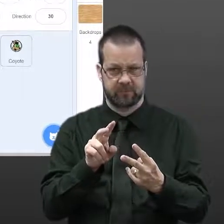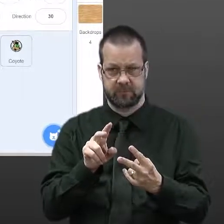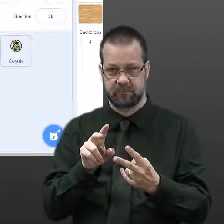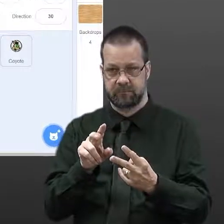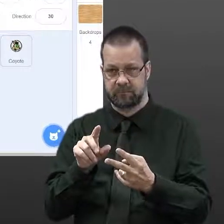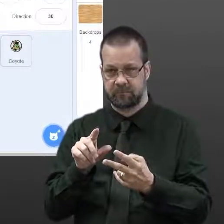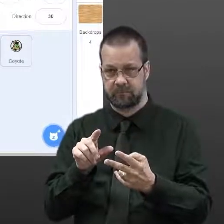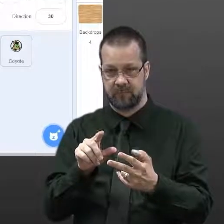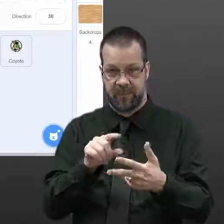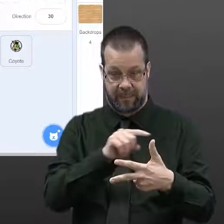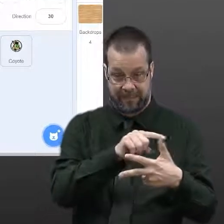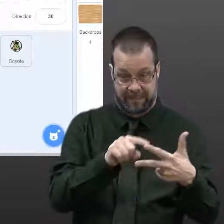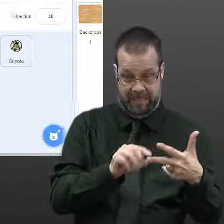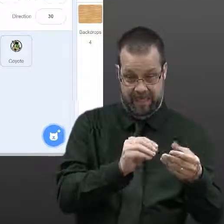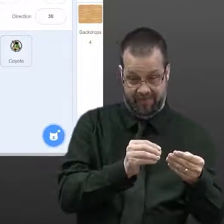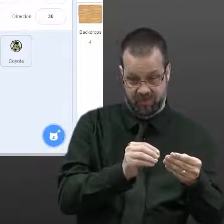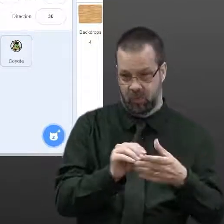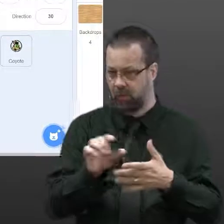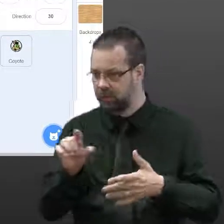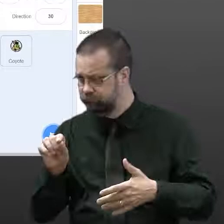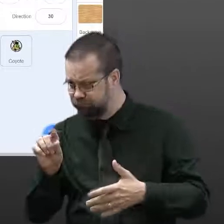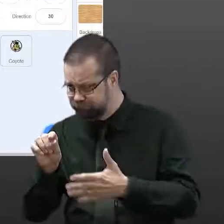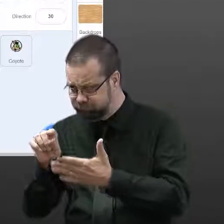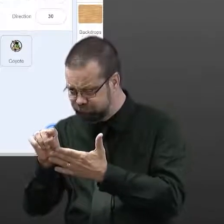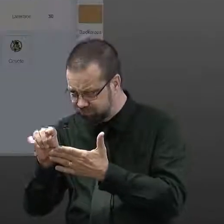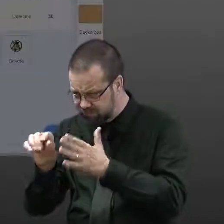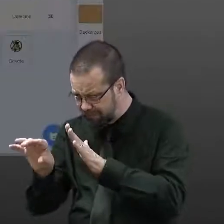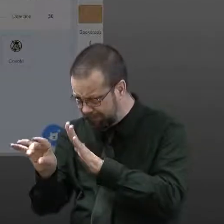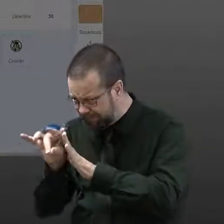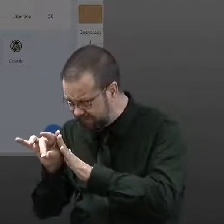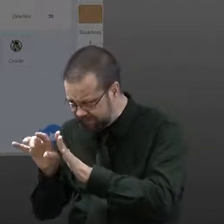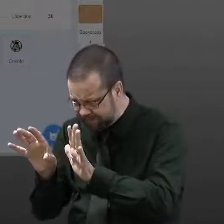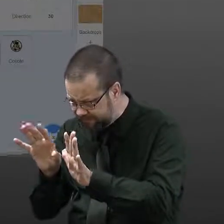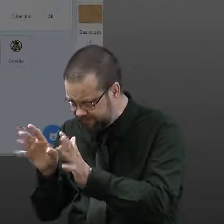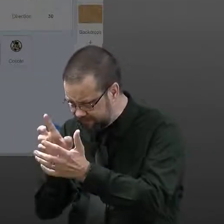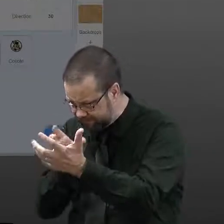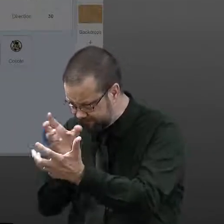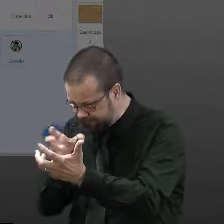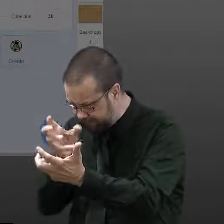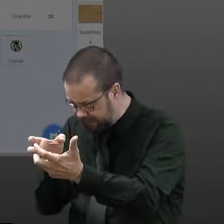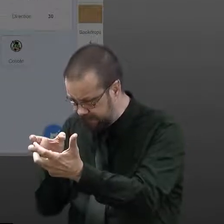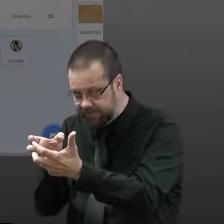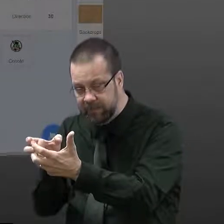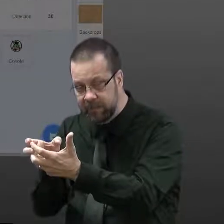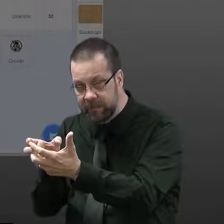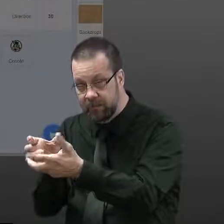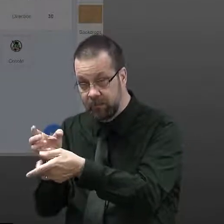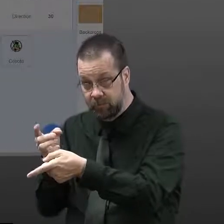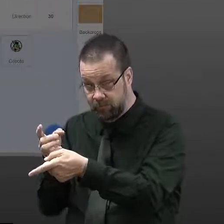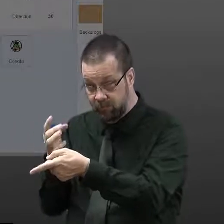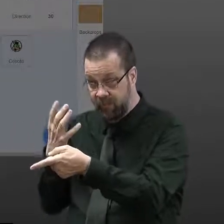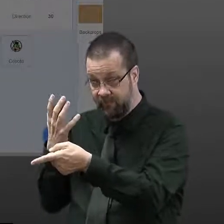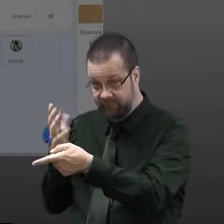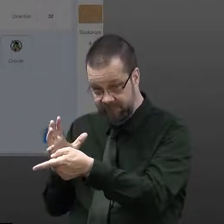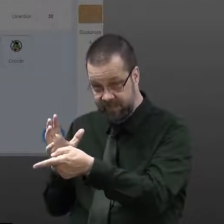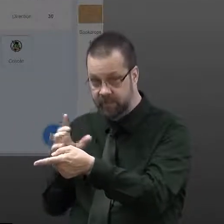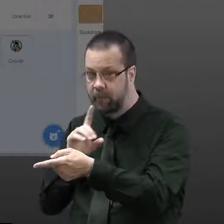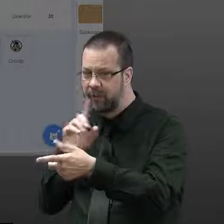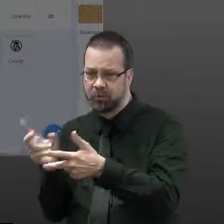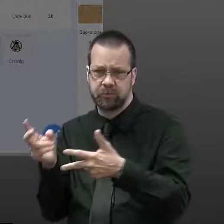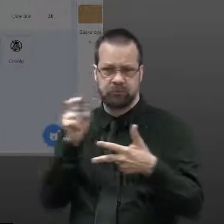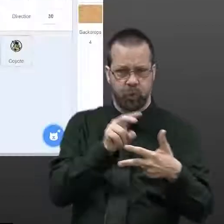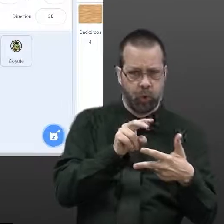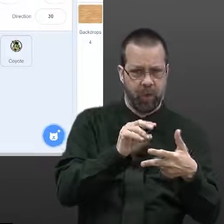do that is use these number values, or you can use the eyedropper tool and select the